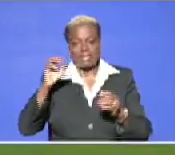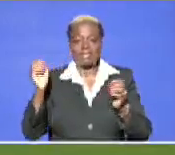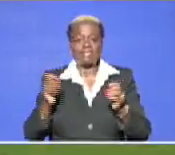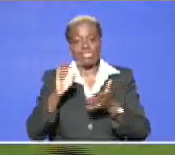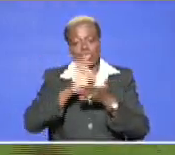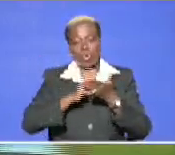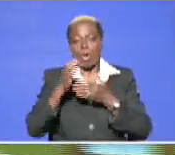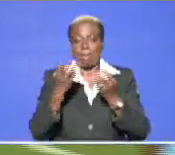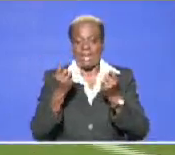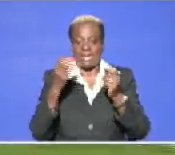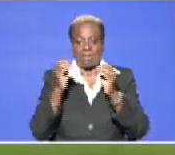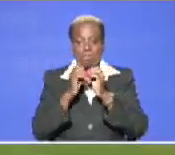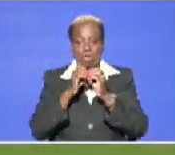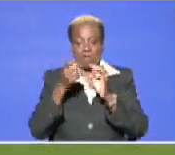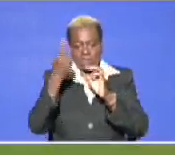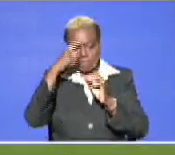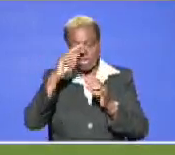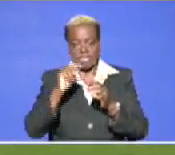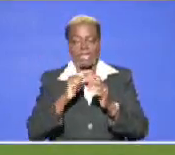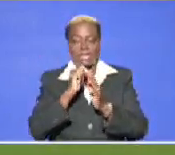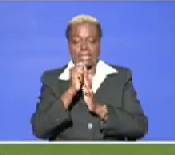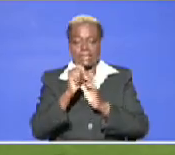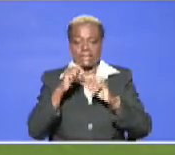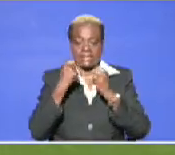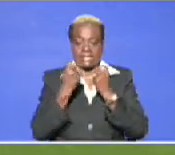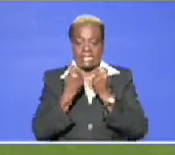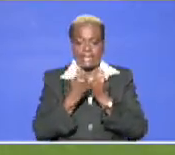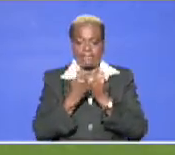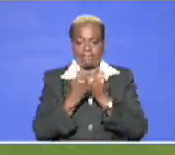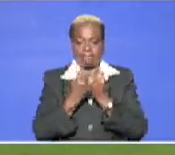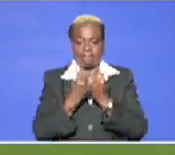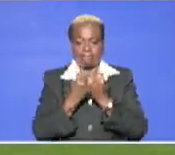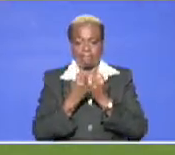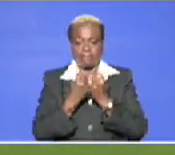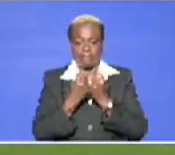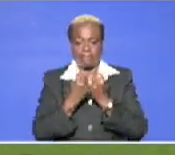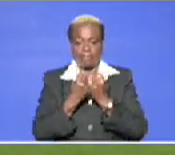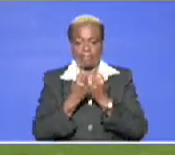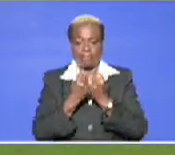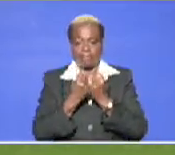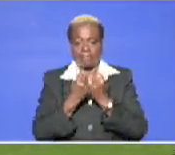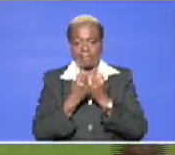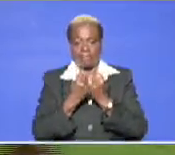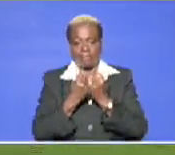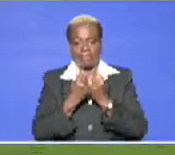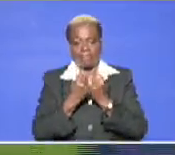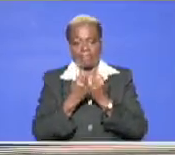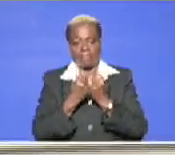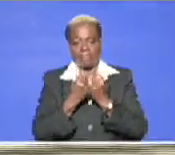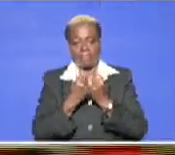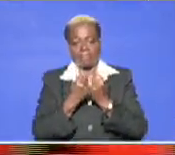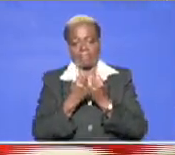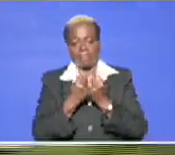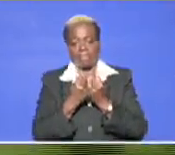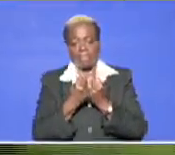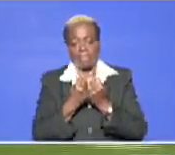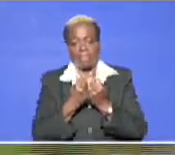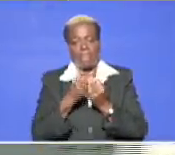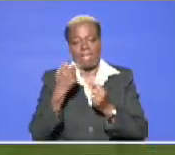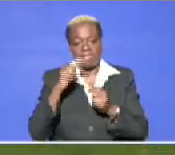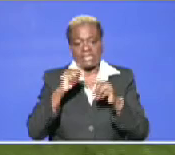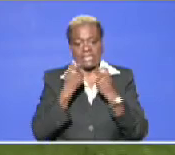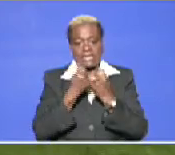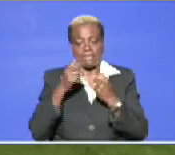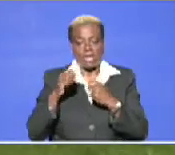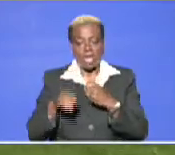further. As for the BVI's coach, despite the loss, he says his team's future looks bright. I've been in football 25 years in